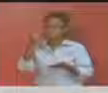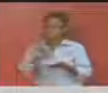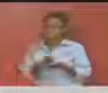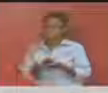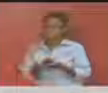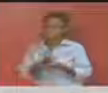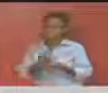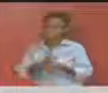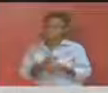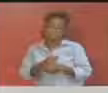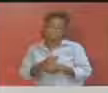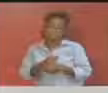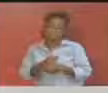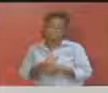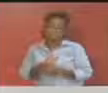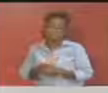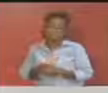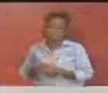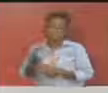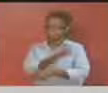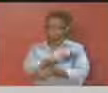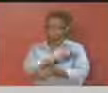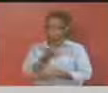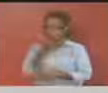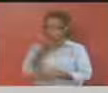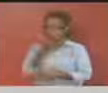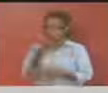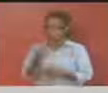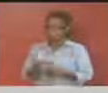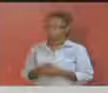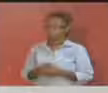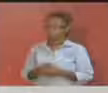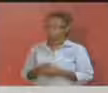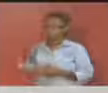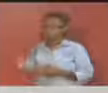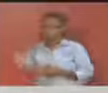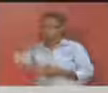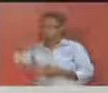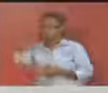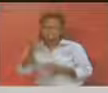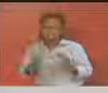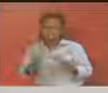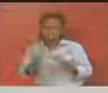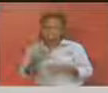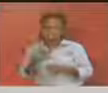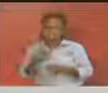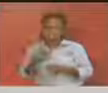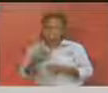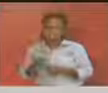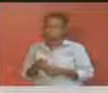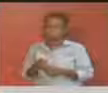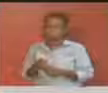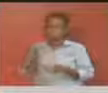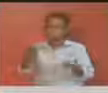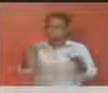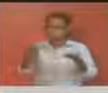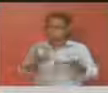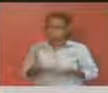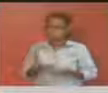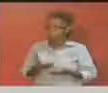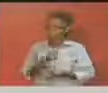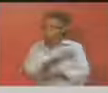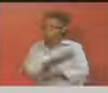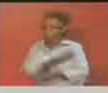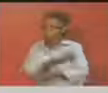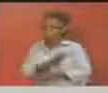imagine if I, as Minister of Health, advised the government to bring in any vaccine from